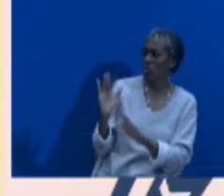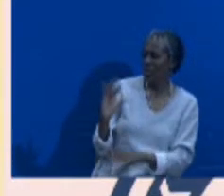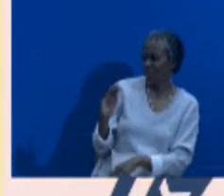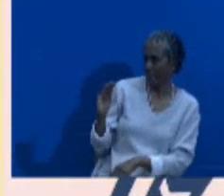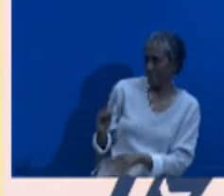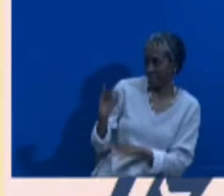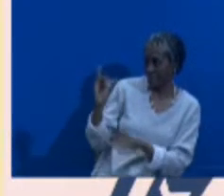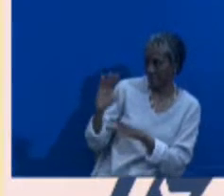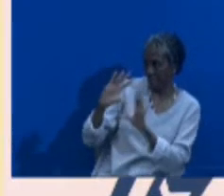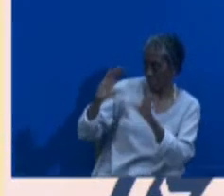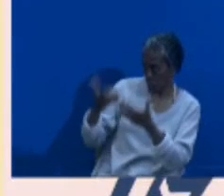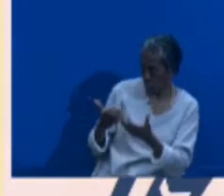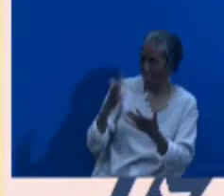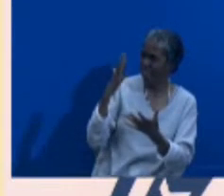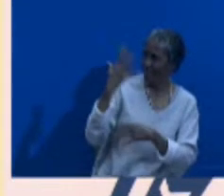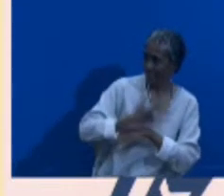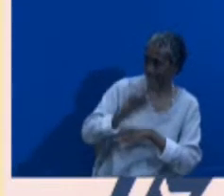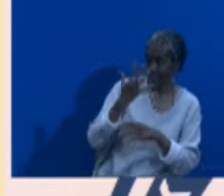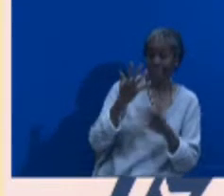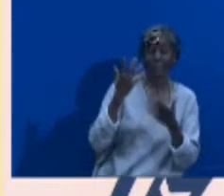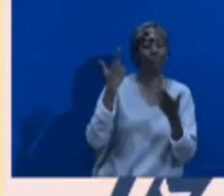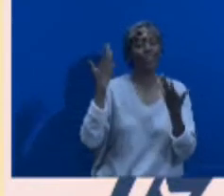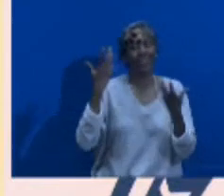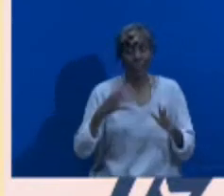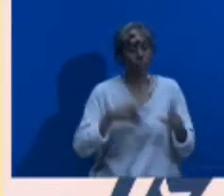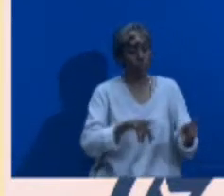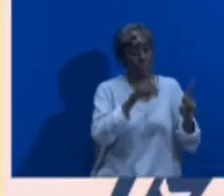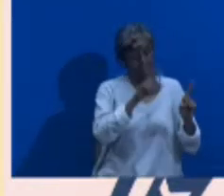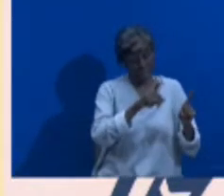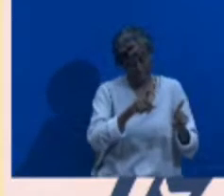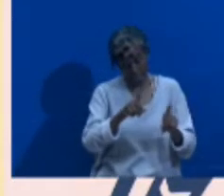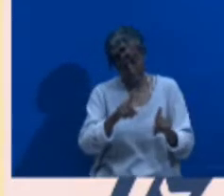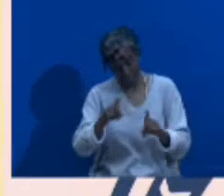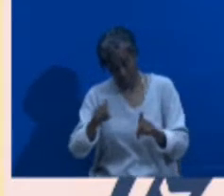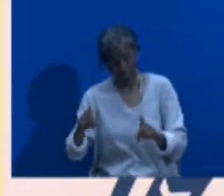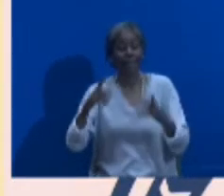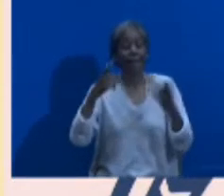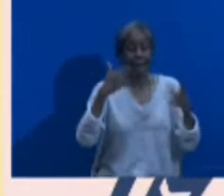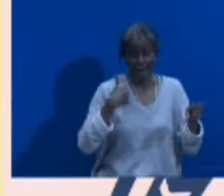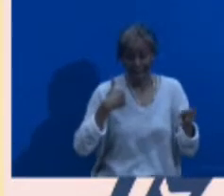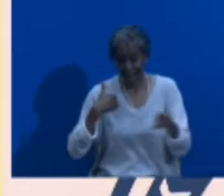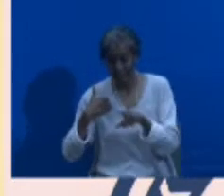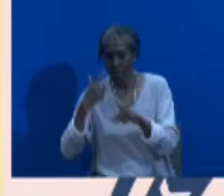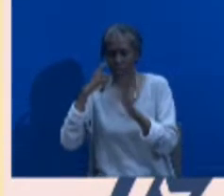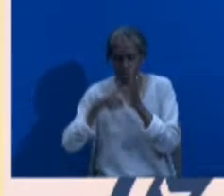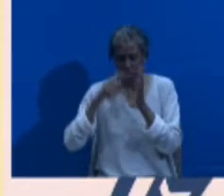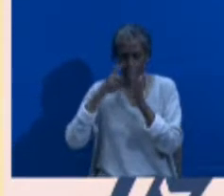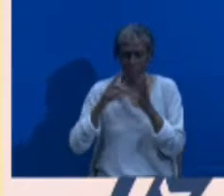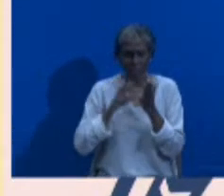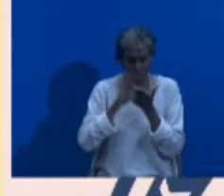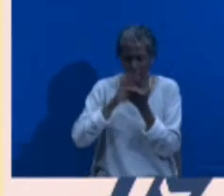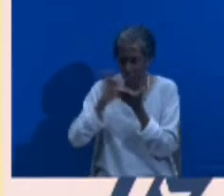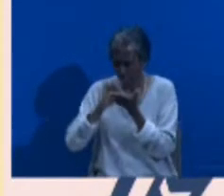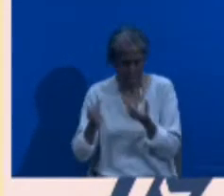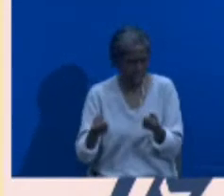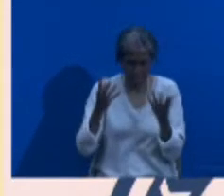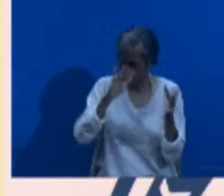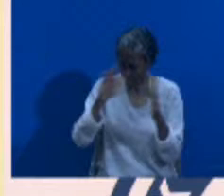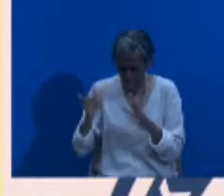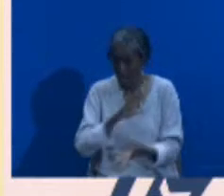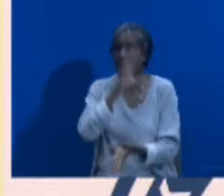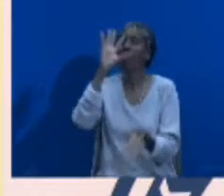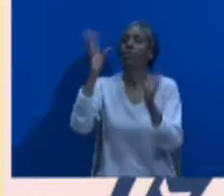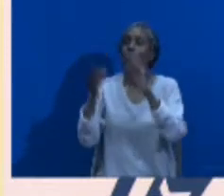testing, we've also seen higher case counts almost every day. Today was our highest case count at 89